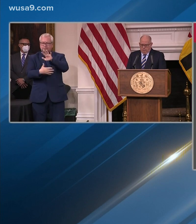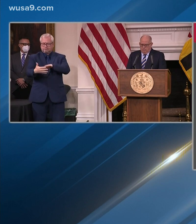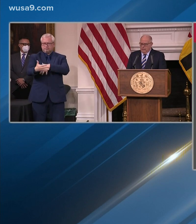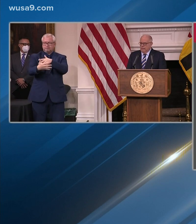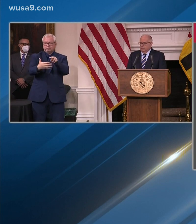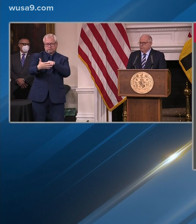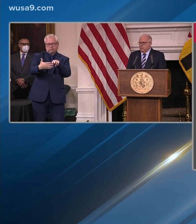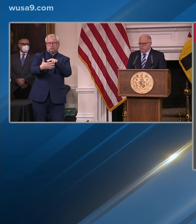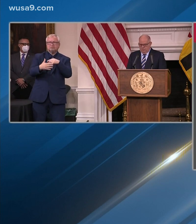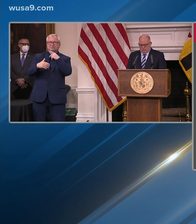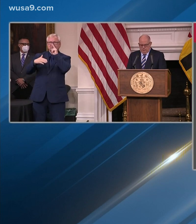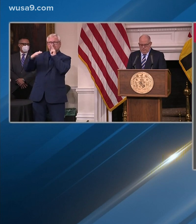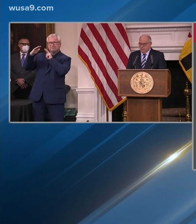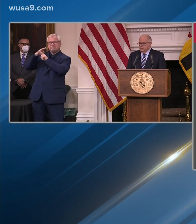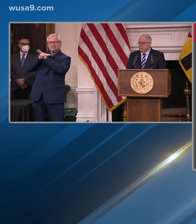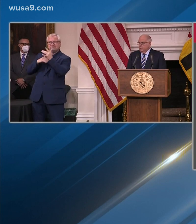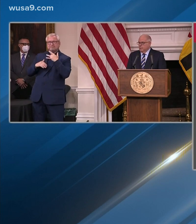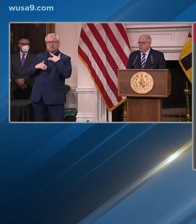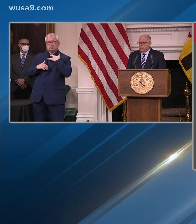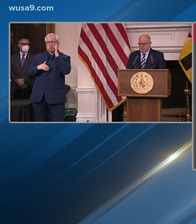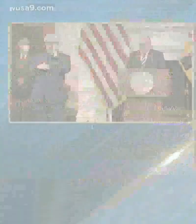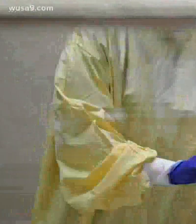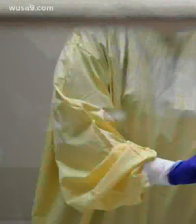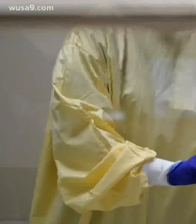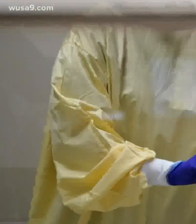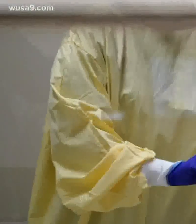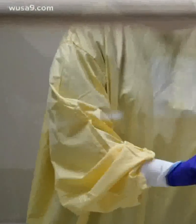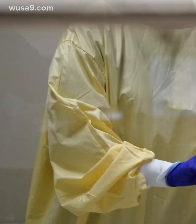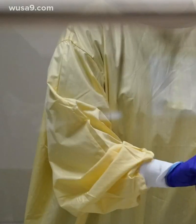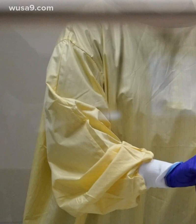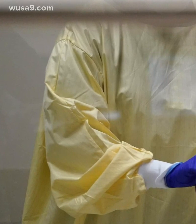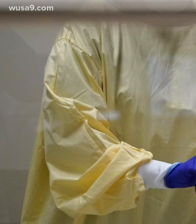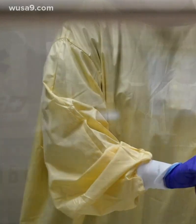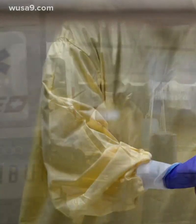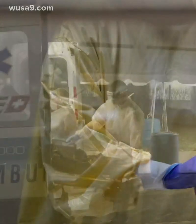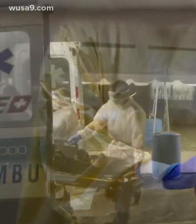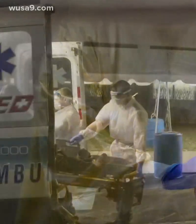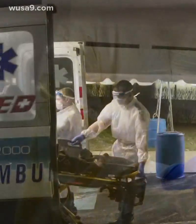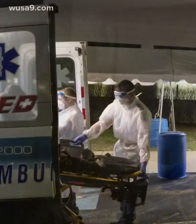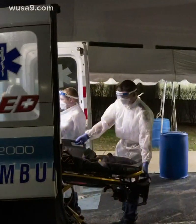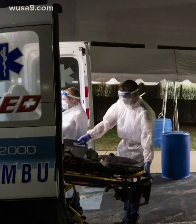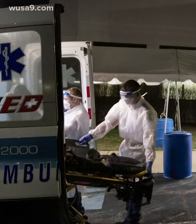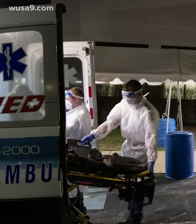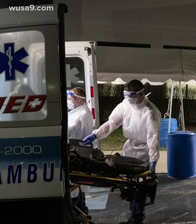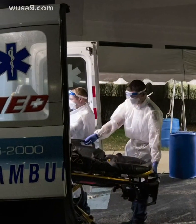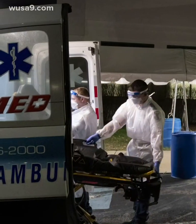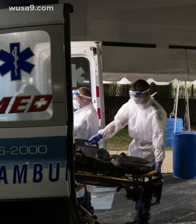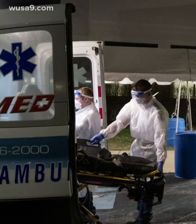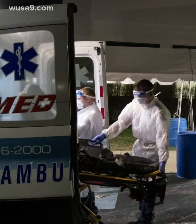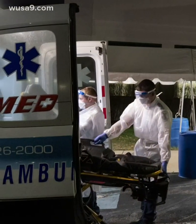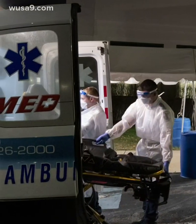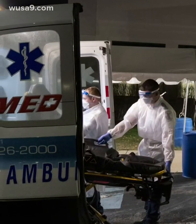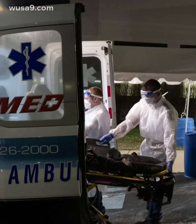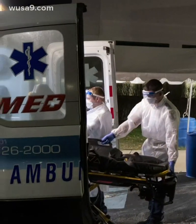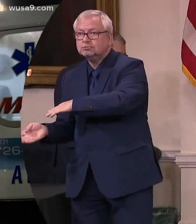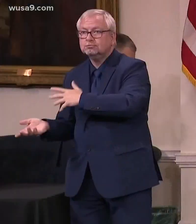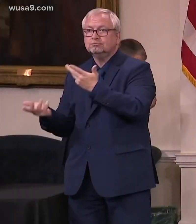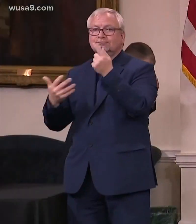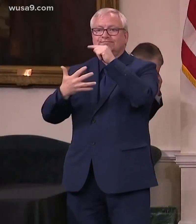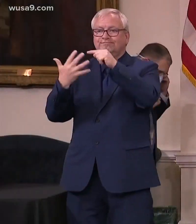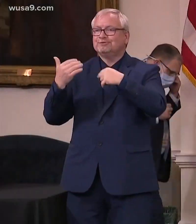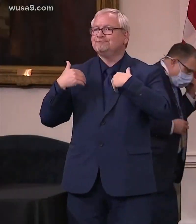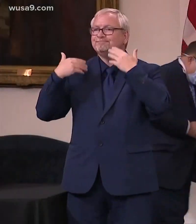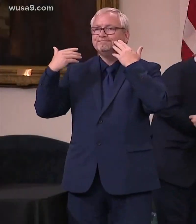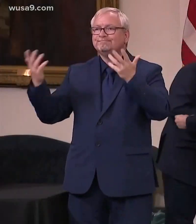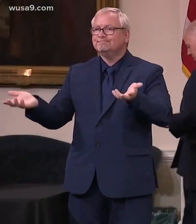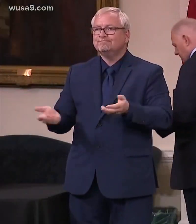new record high for hospitalizations in the coming days. With almost two dozen hospitals now at 90% capacity or more, the governor